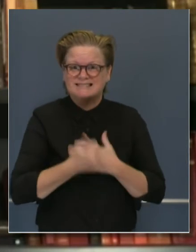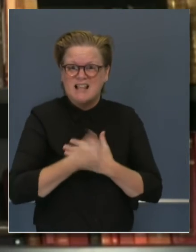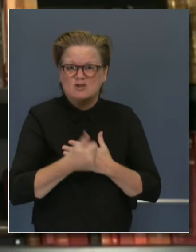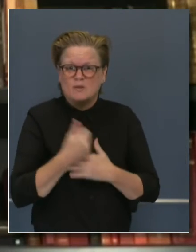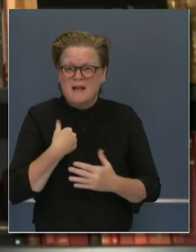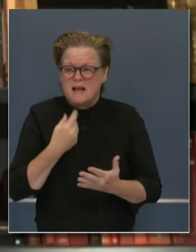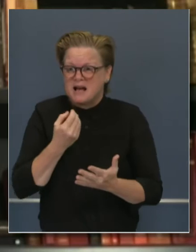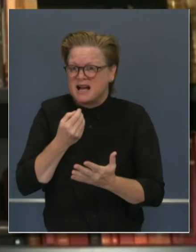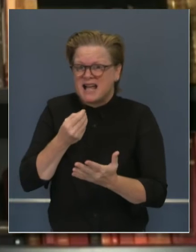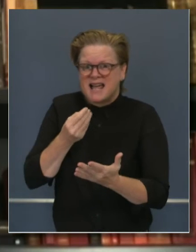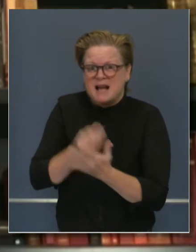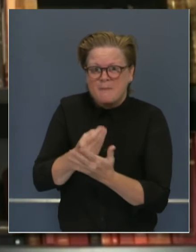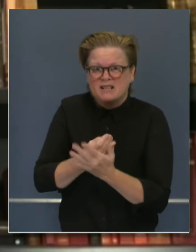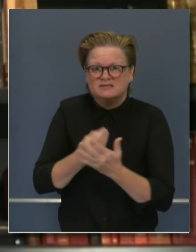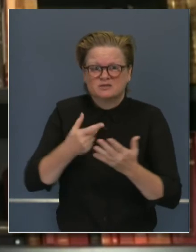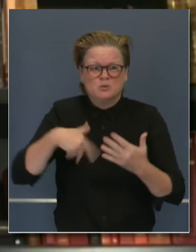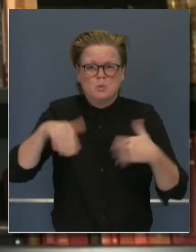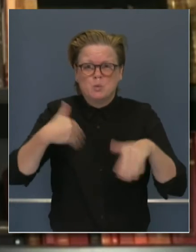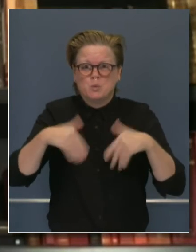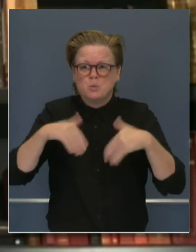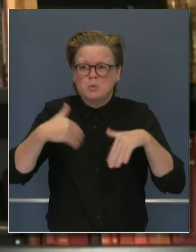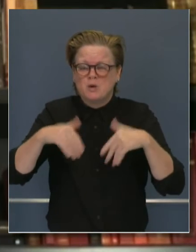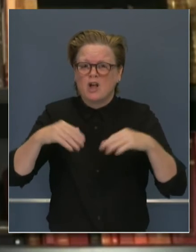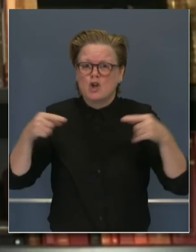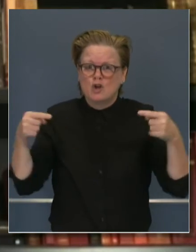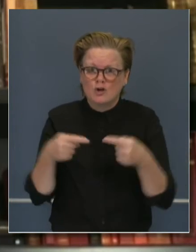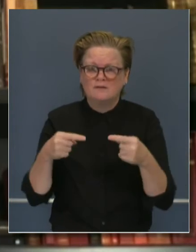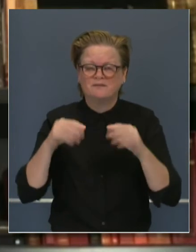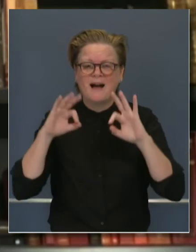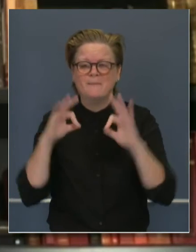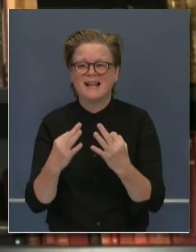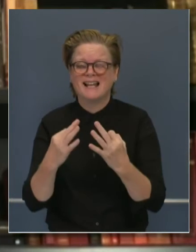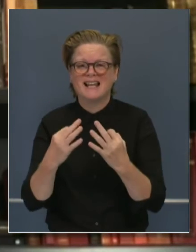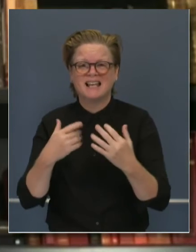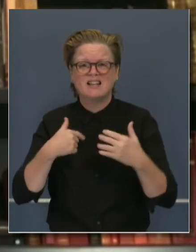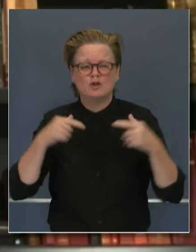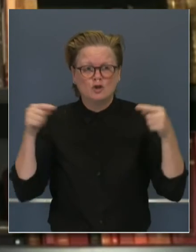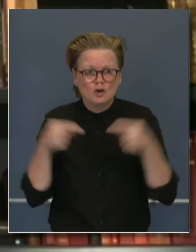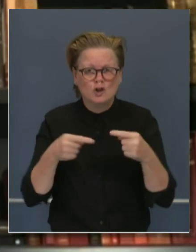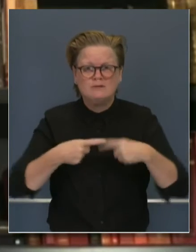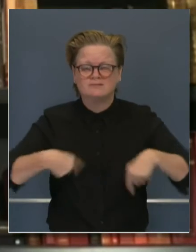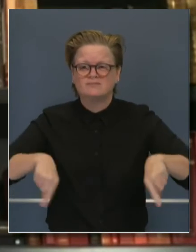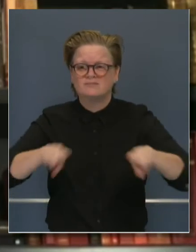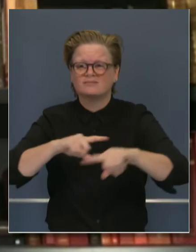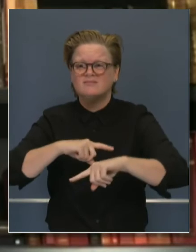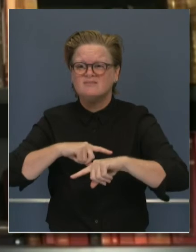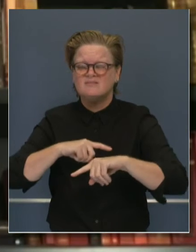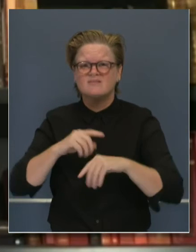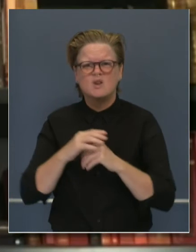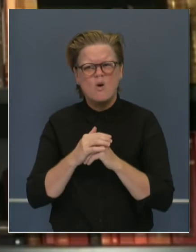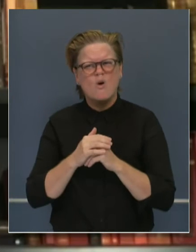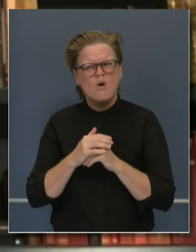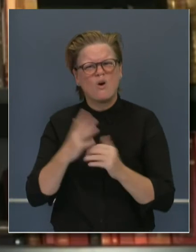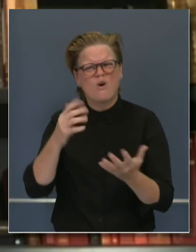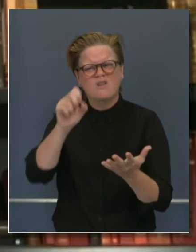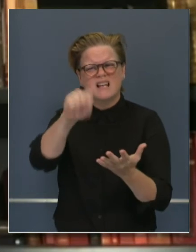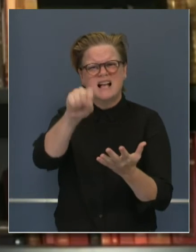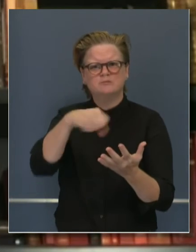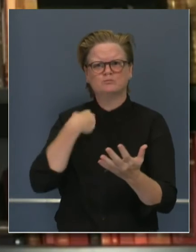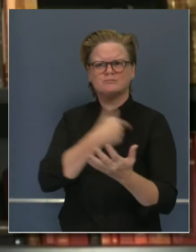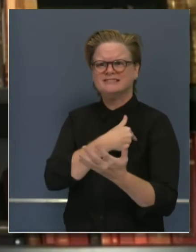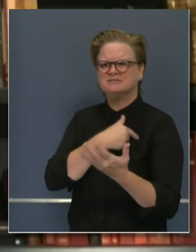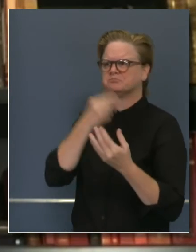families in positions of being much more vulnerable. So all of that is brought in clear,